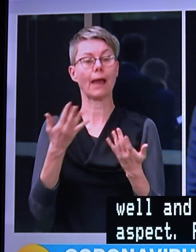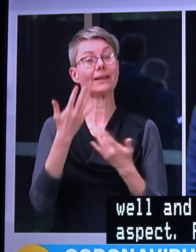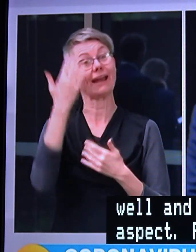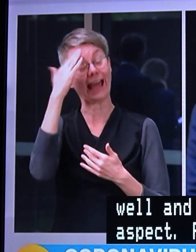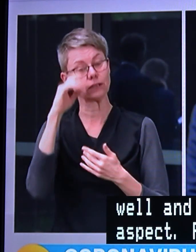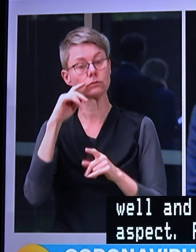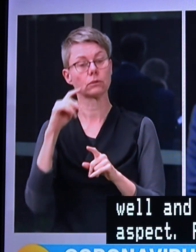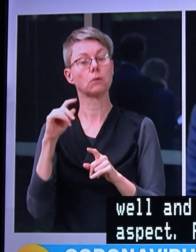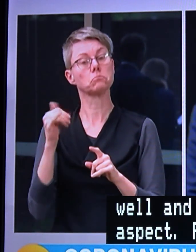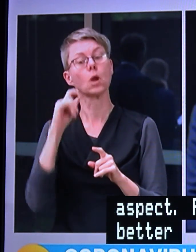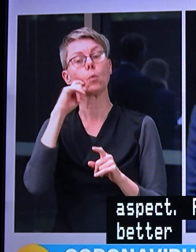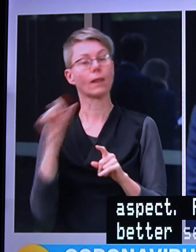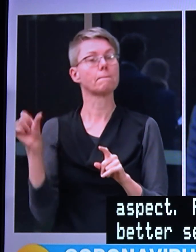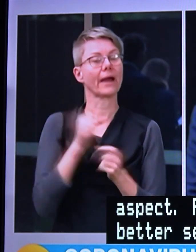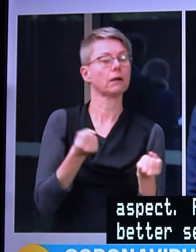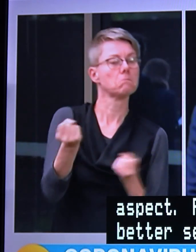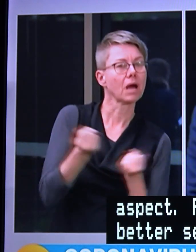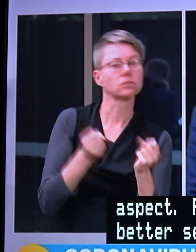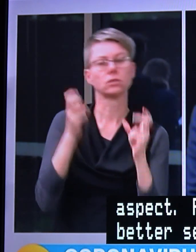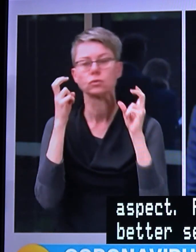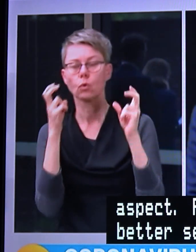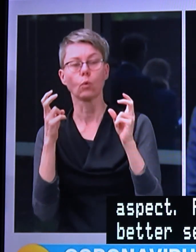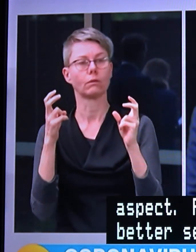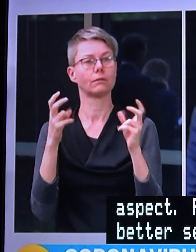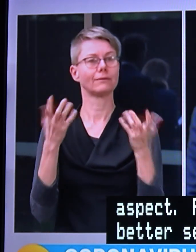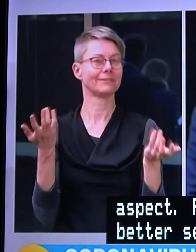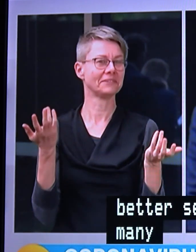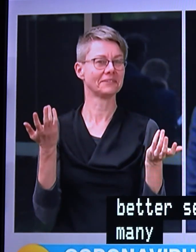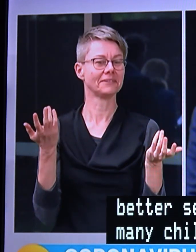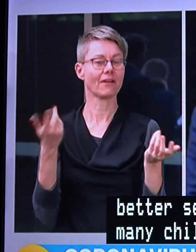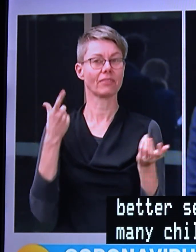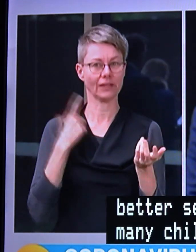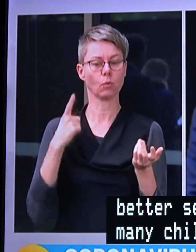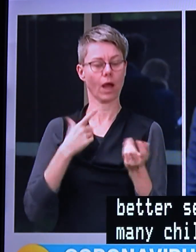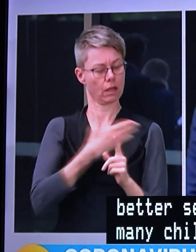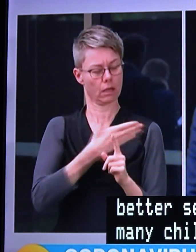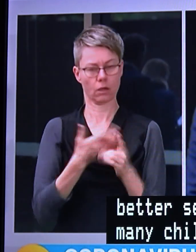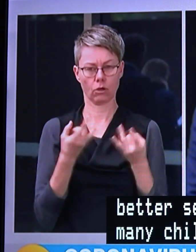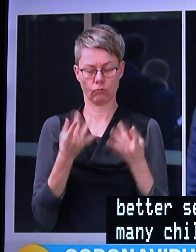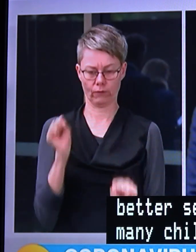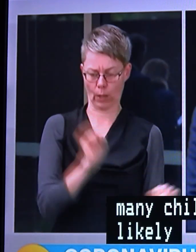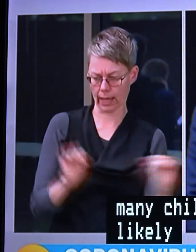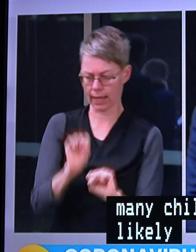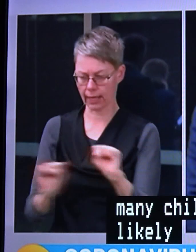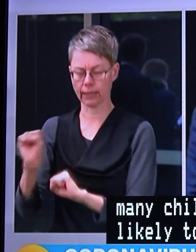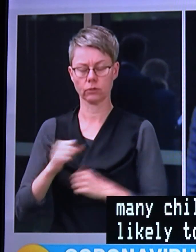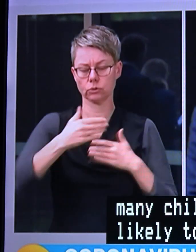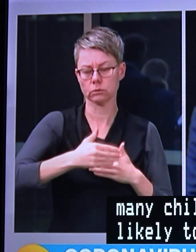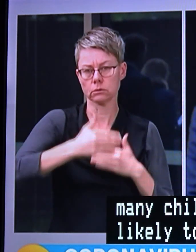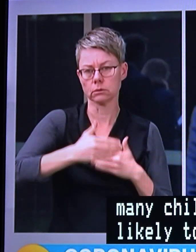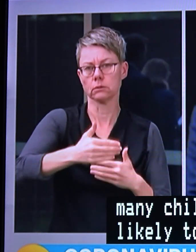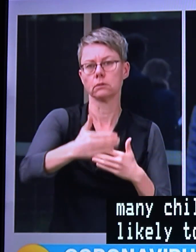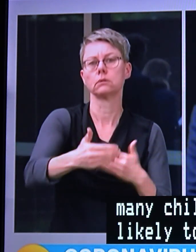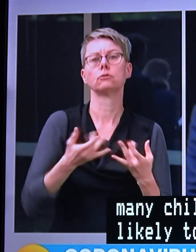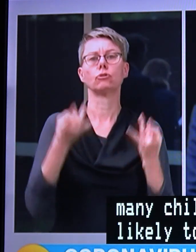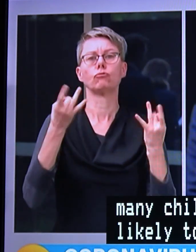many adults are likely to use the public transport system with the advent of schools going back. So this is part of the reason why we have that staged approach, to make